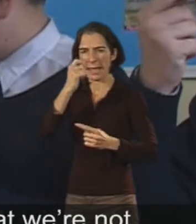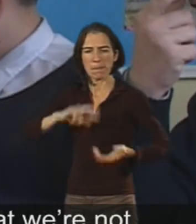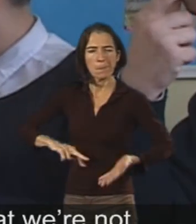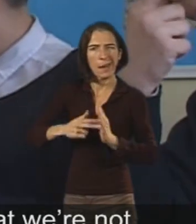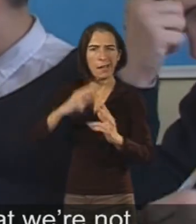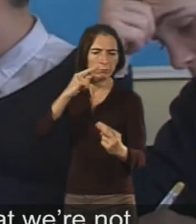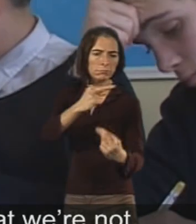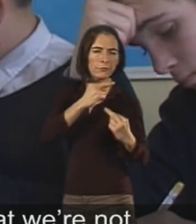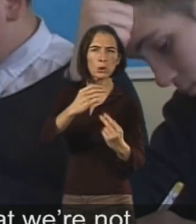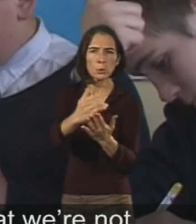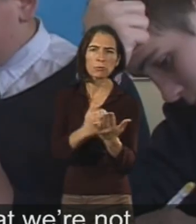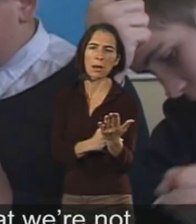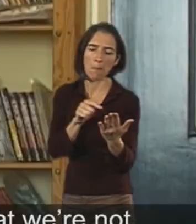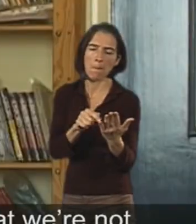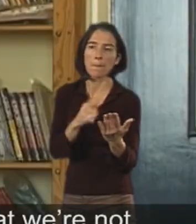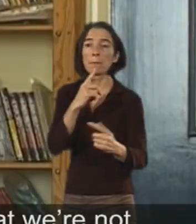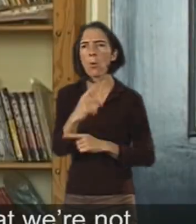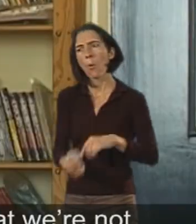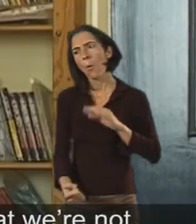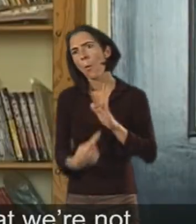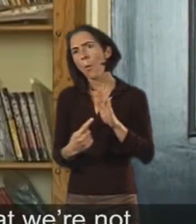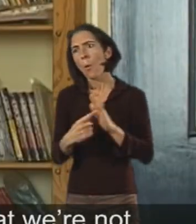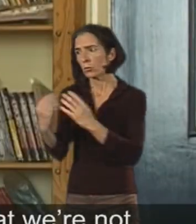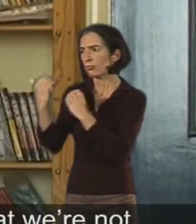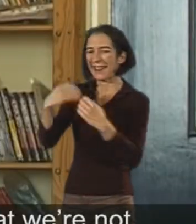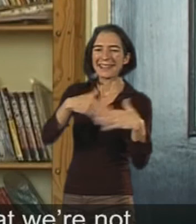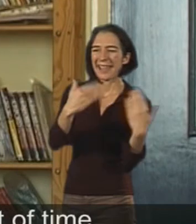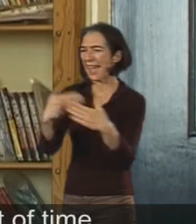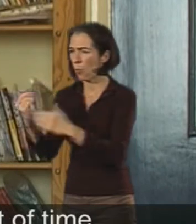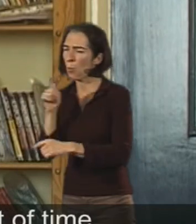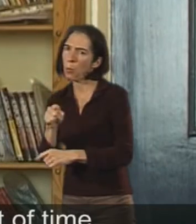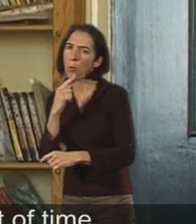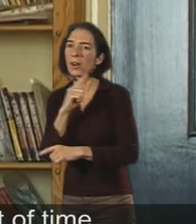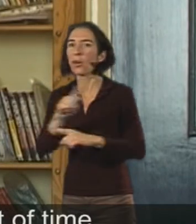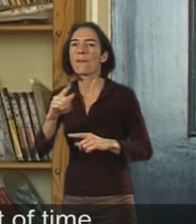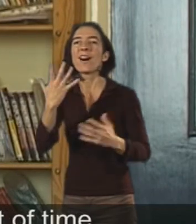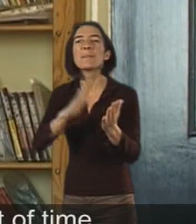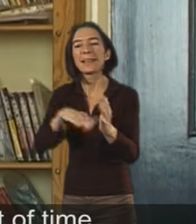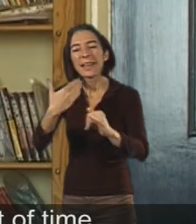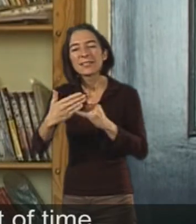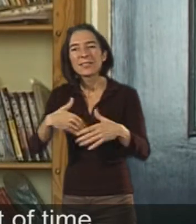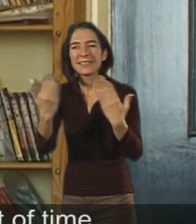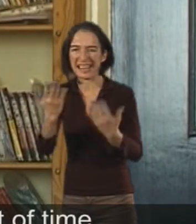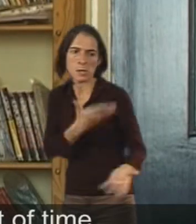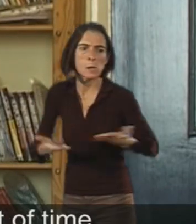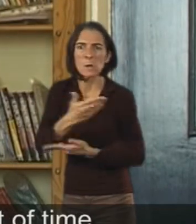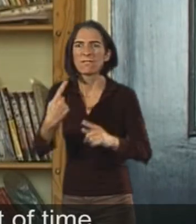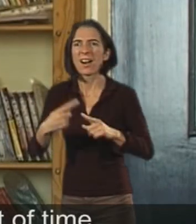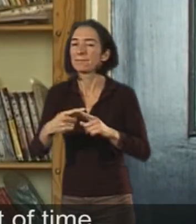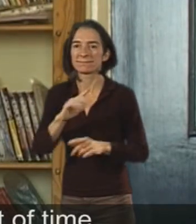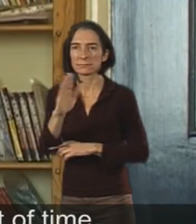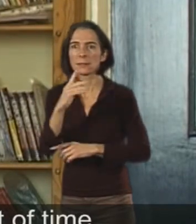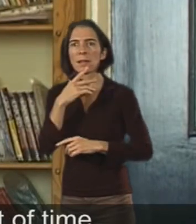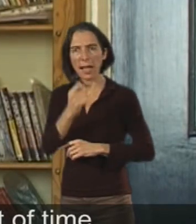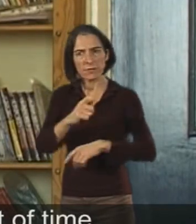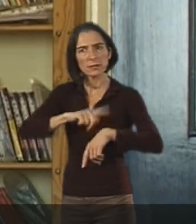That's been absolutely essential, that we're not finding 5 minutes at the end of the day. We've actually got an organised slot of time where people